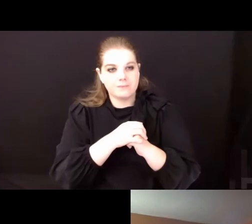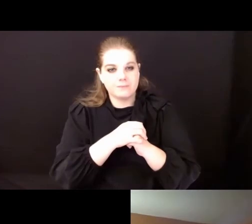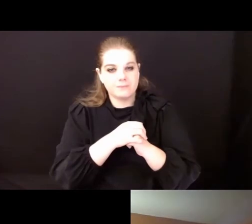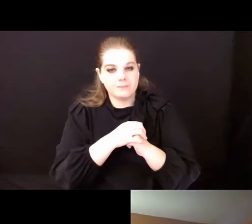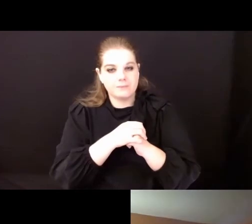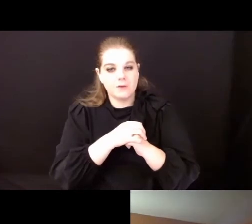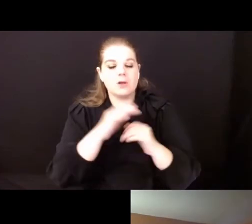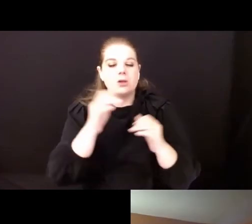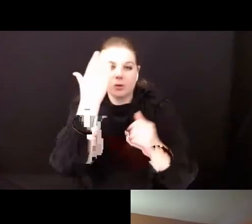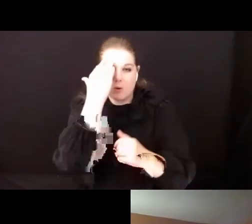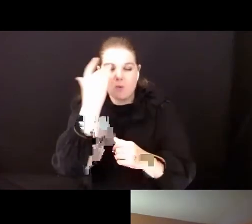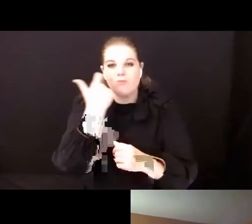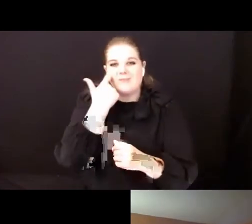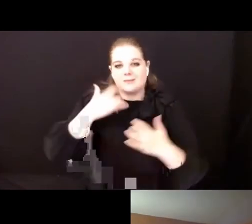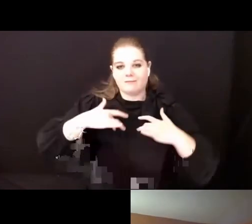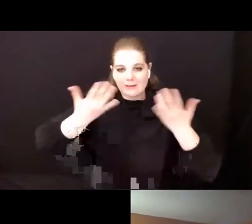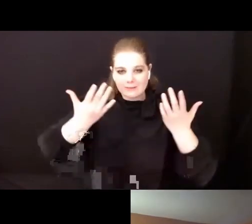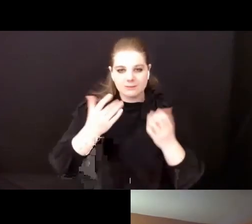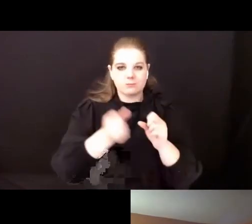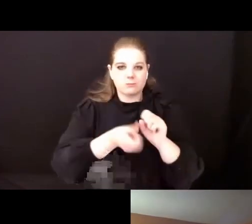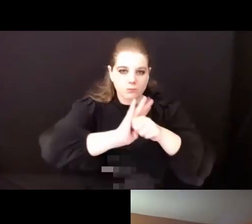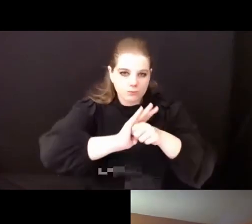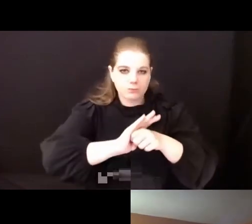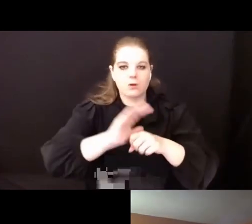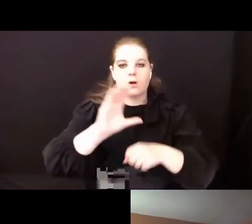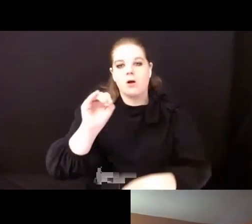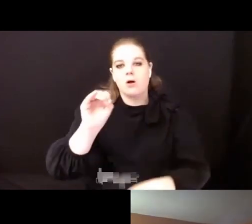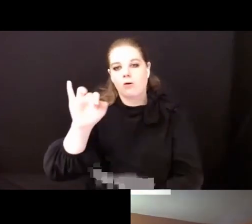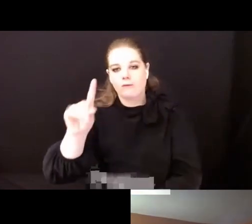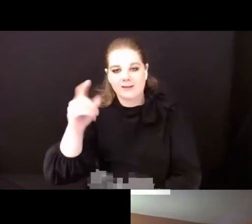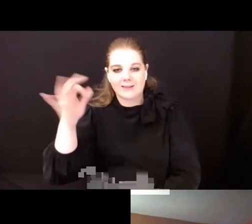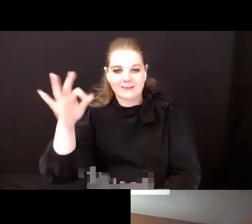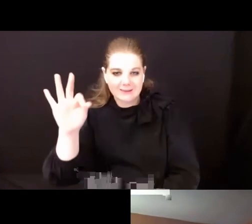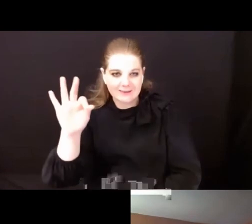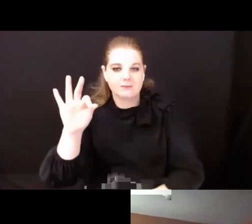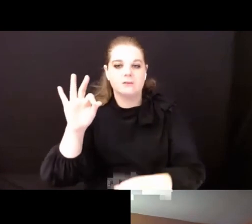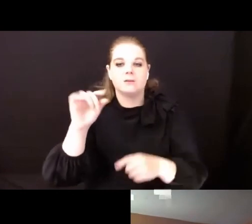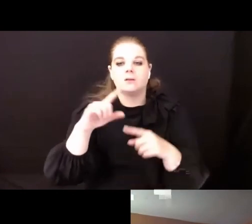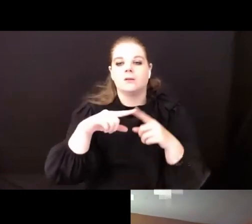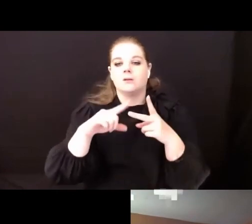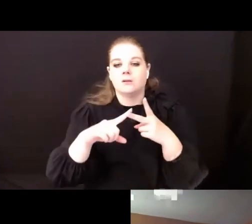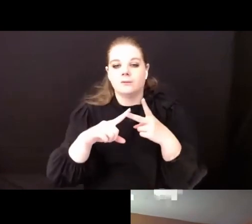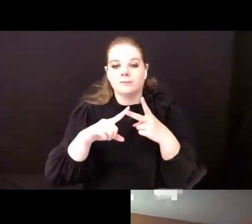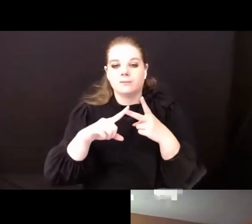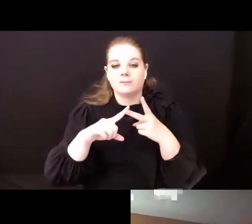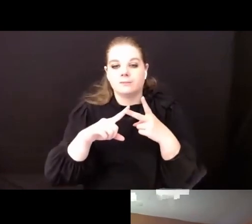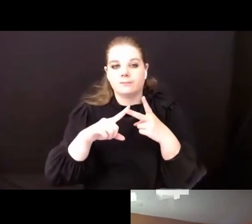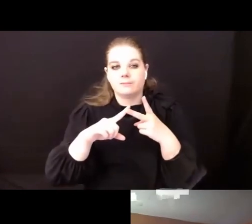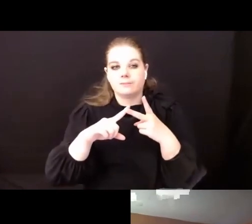COVID-19, with the Black Lives Matter movement, with all of this, it's